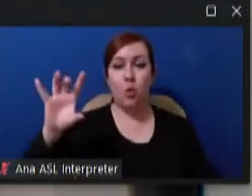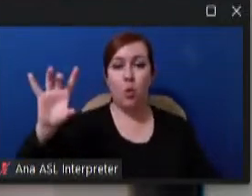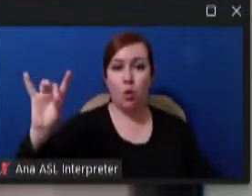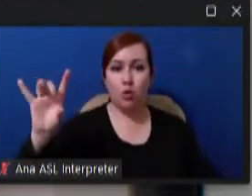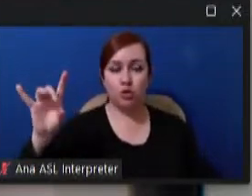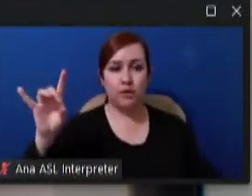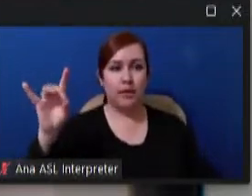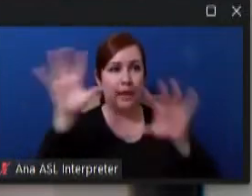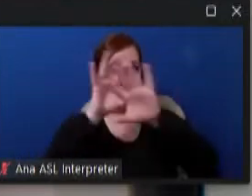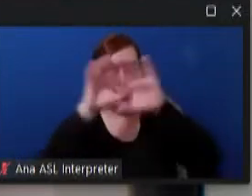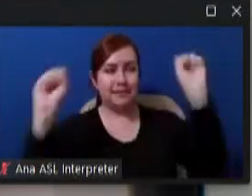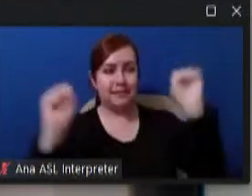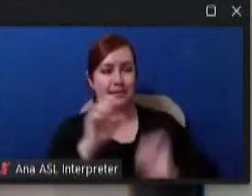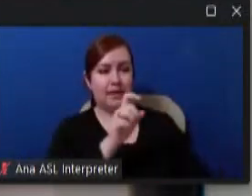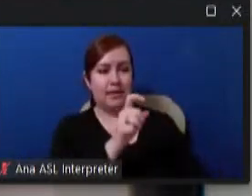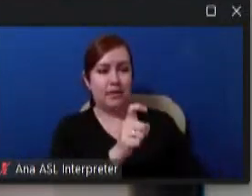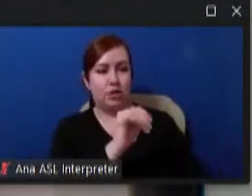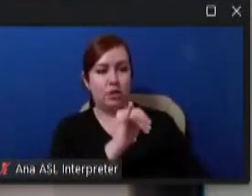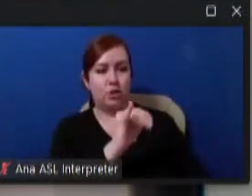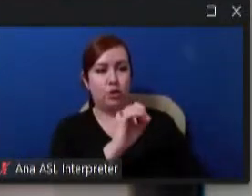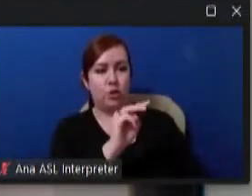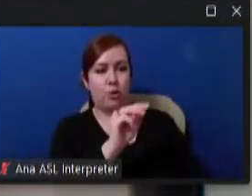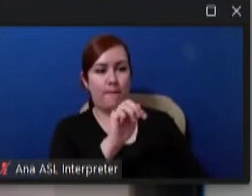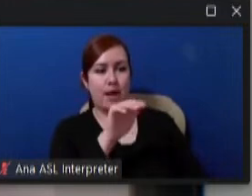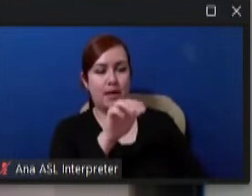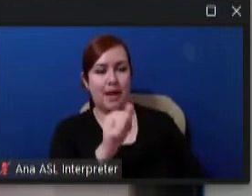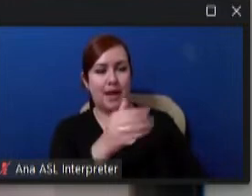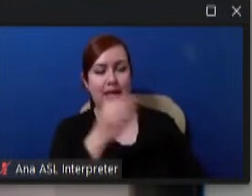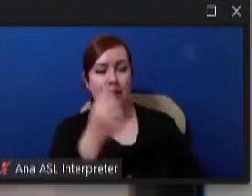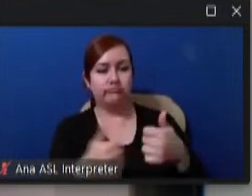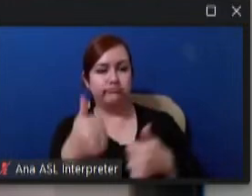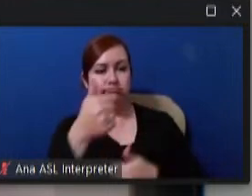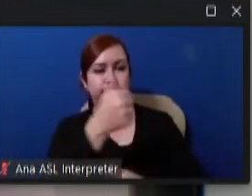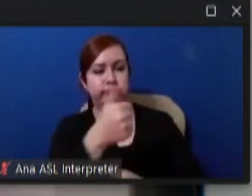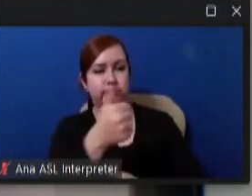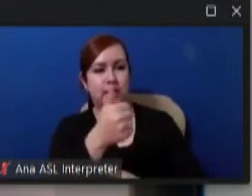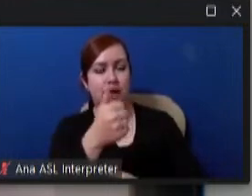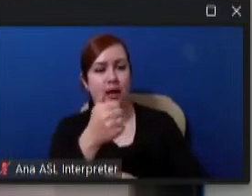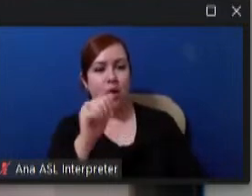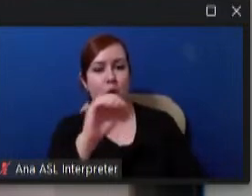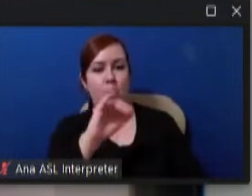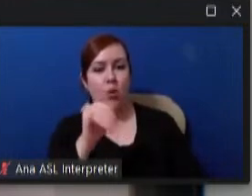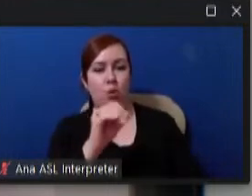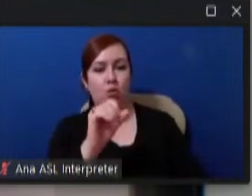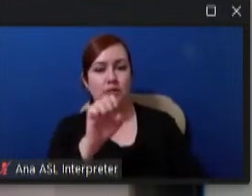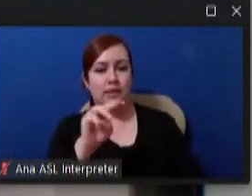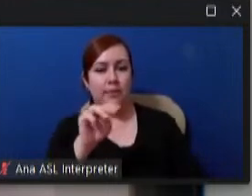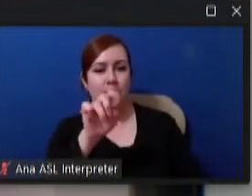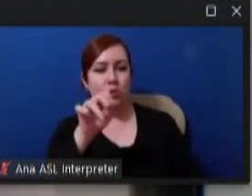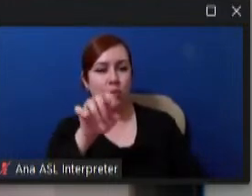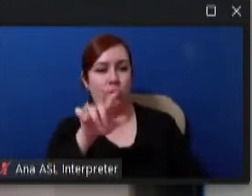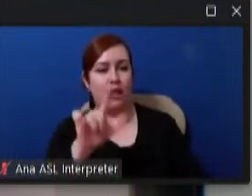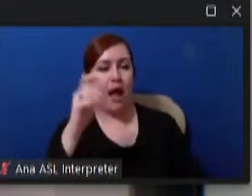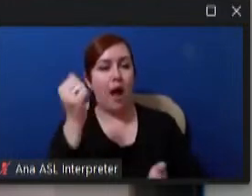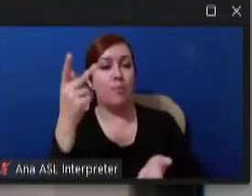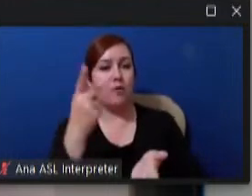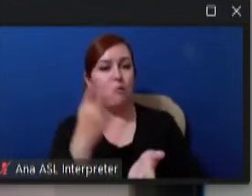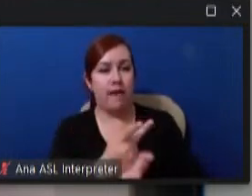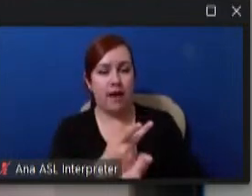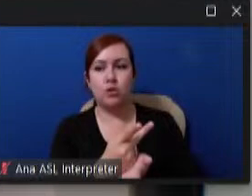Women, our president and the Minister of Health approved by way of